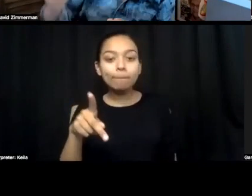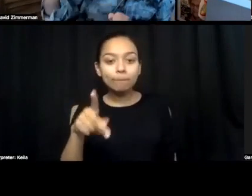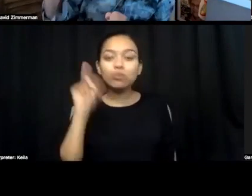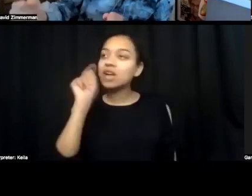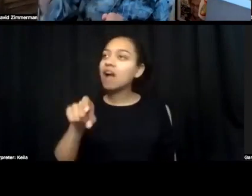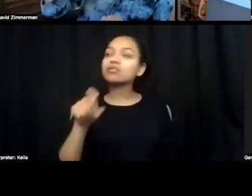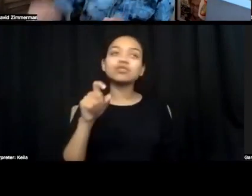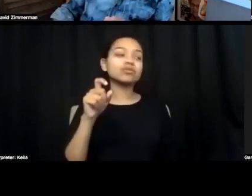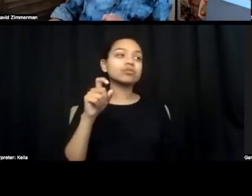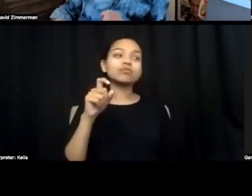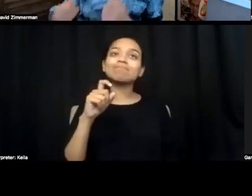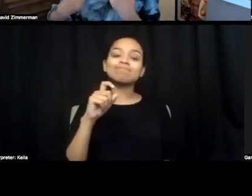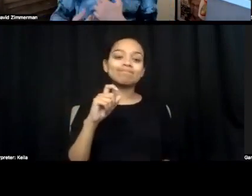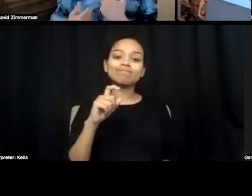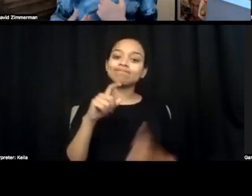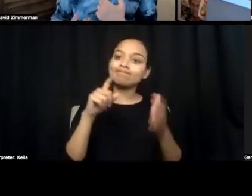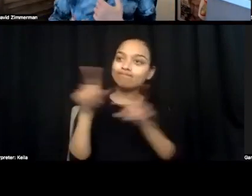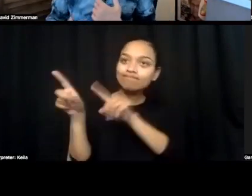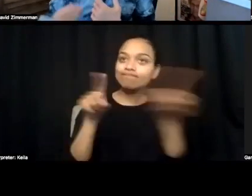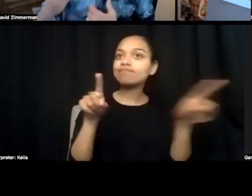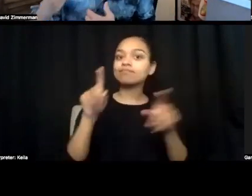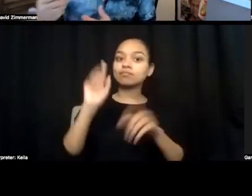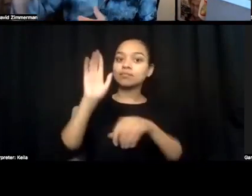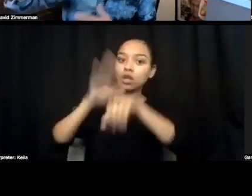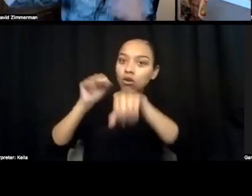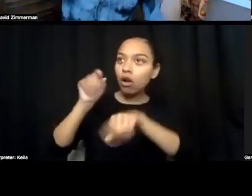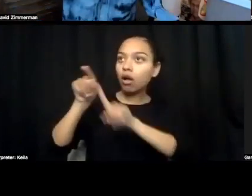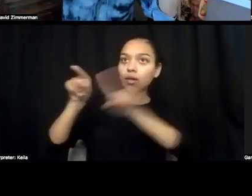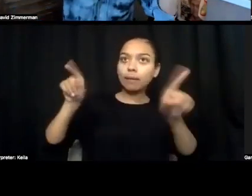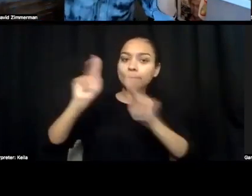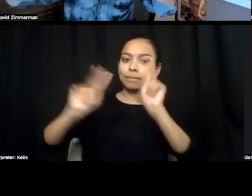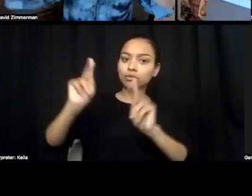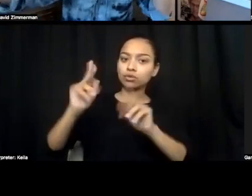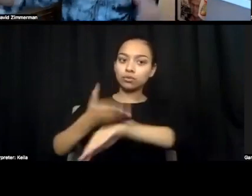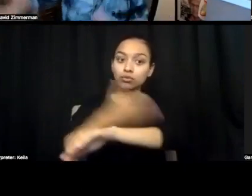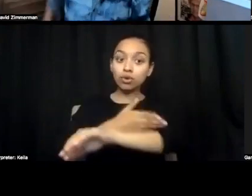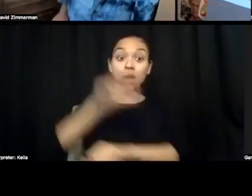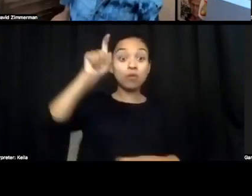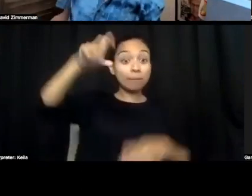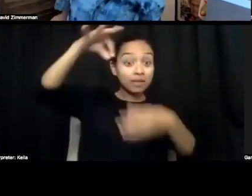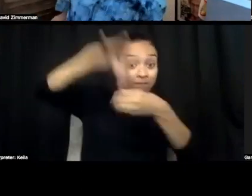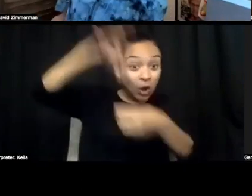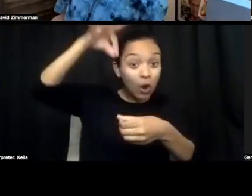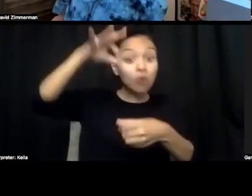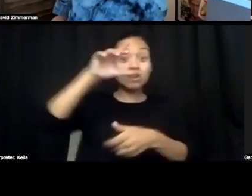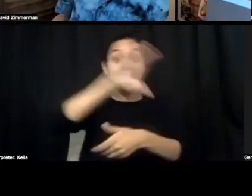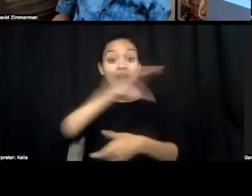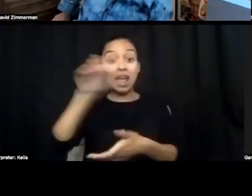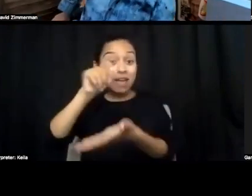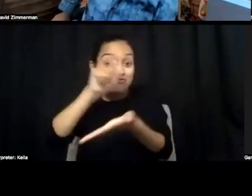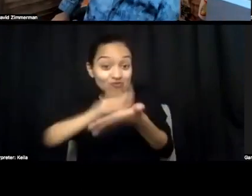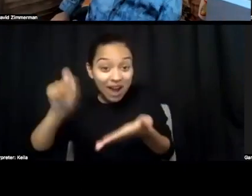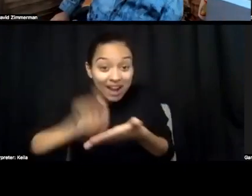keep everybody in check, including ourselves, and vote and write and everything.